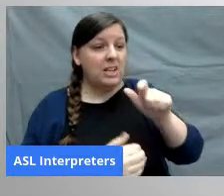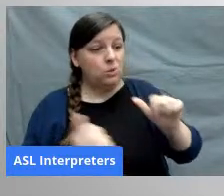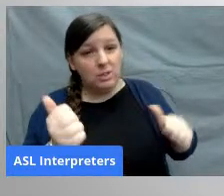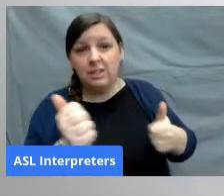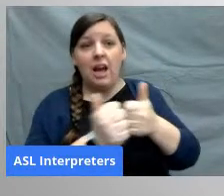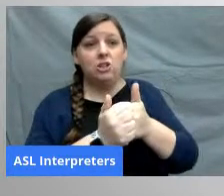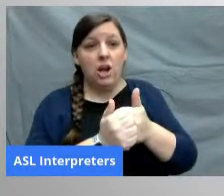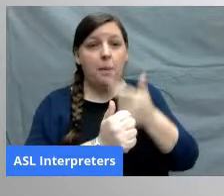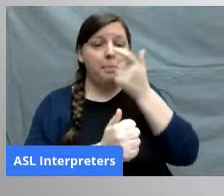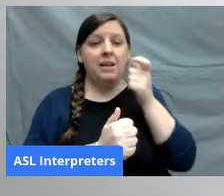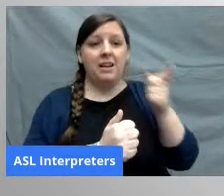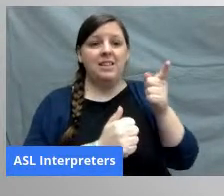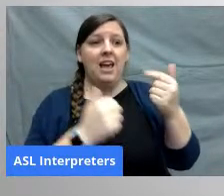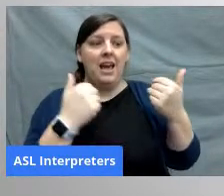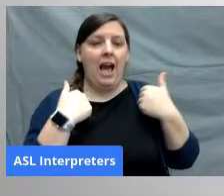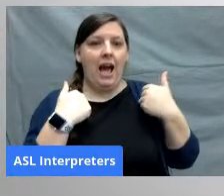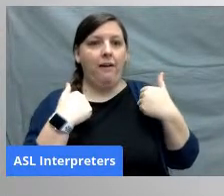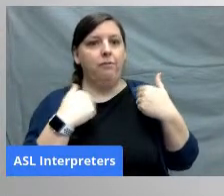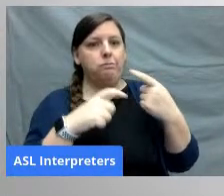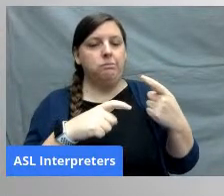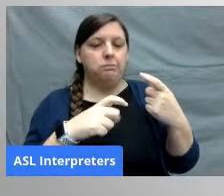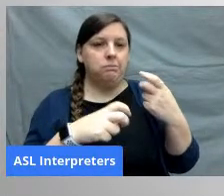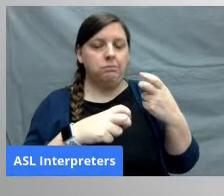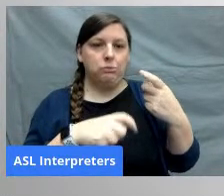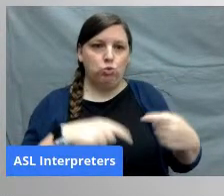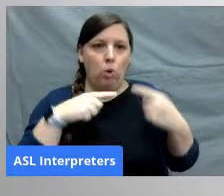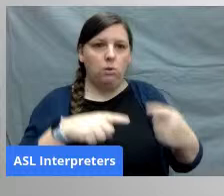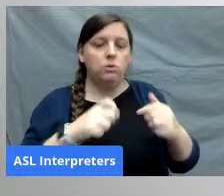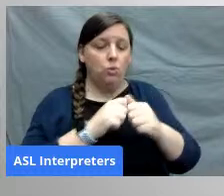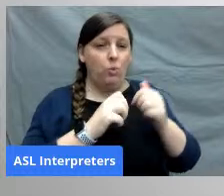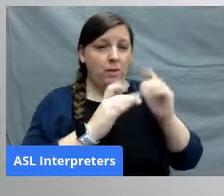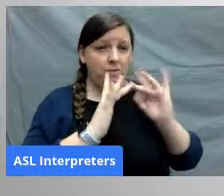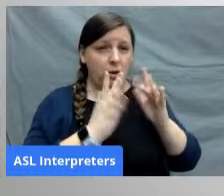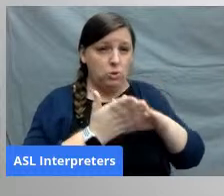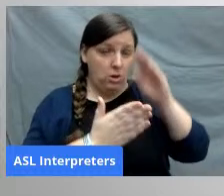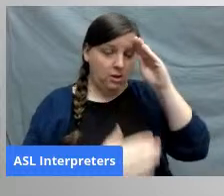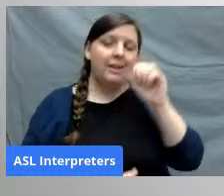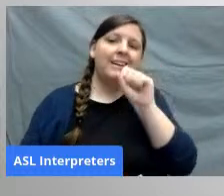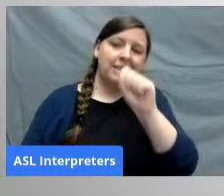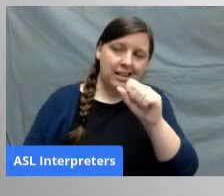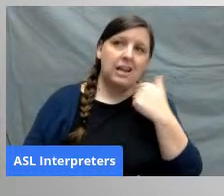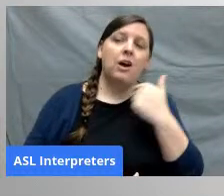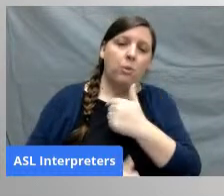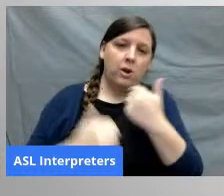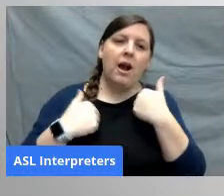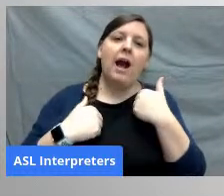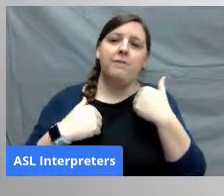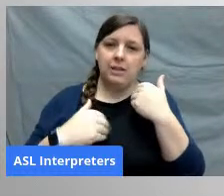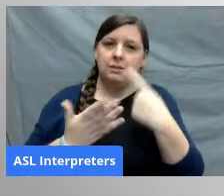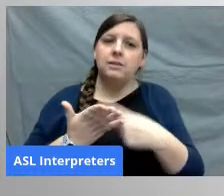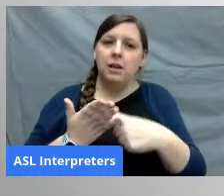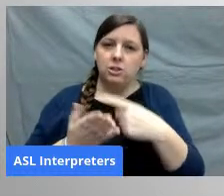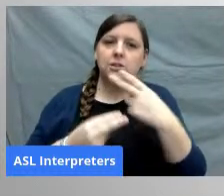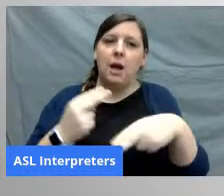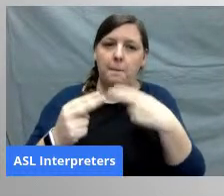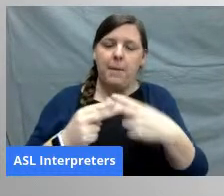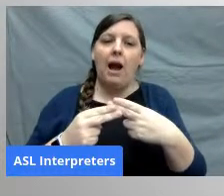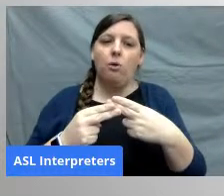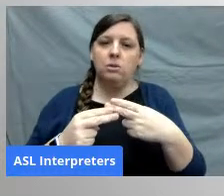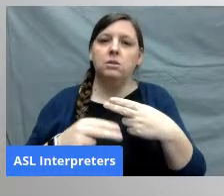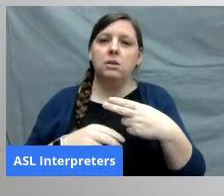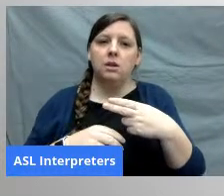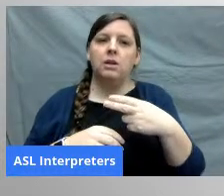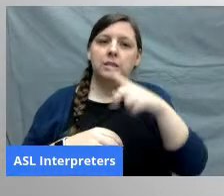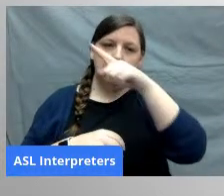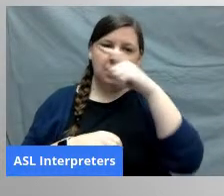Yes, ma'am. We're having internal conversations around summer programming. Once we have finalized that, we will of course share that with the board